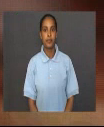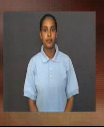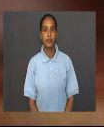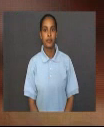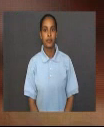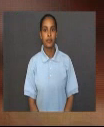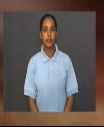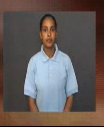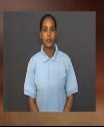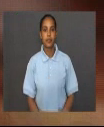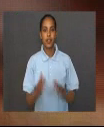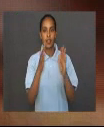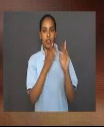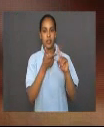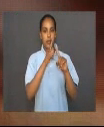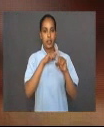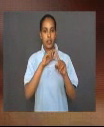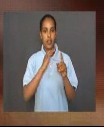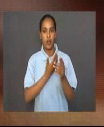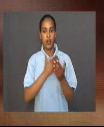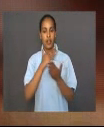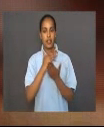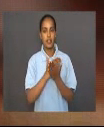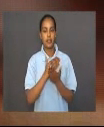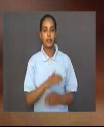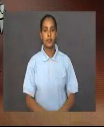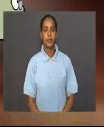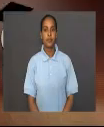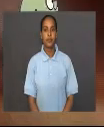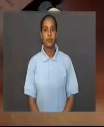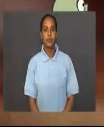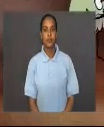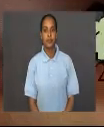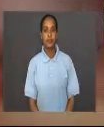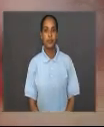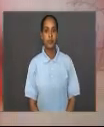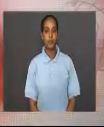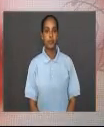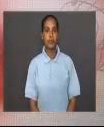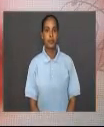Let's get back to our lesson.